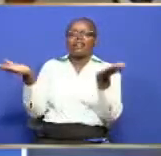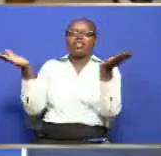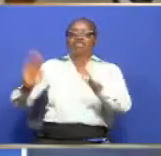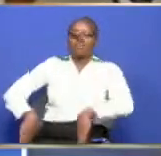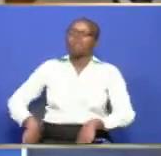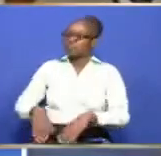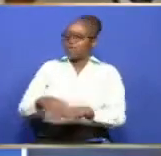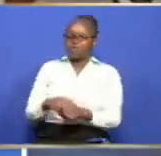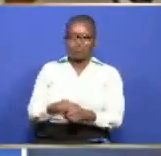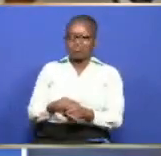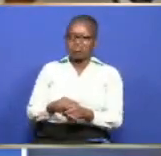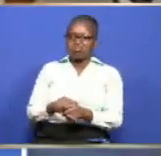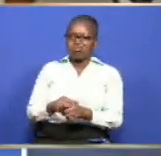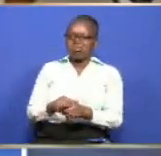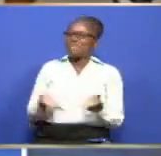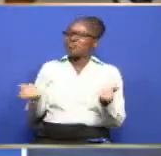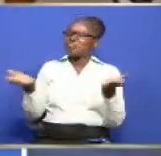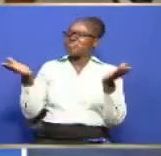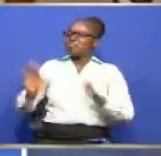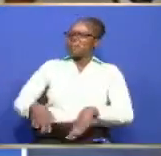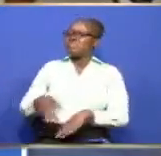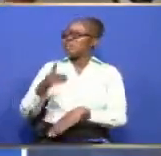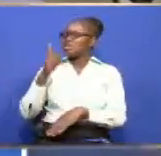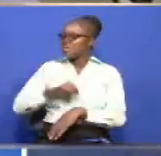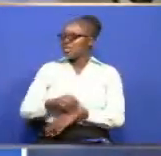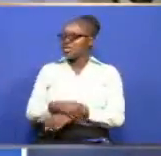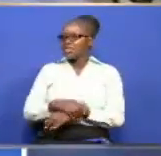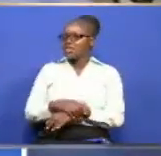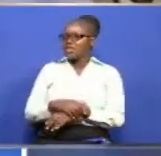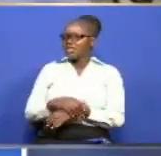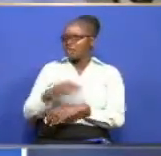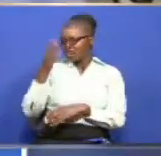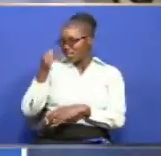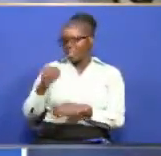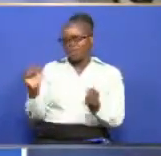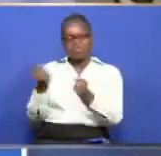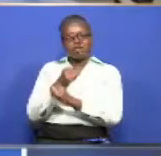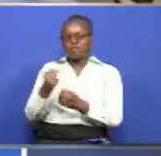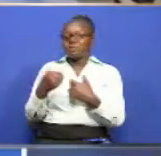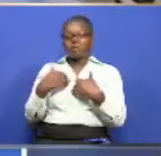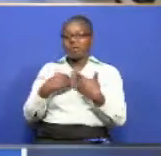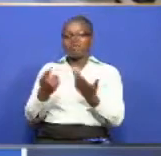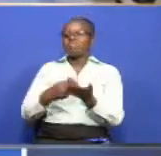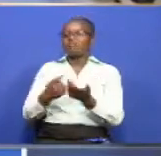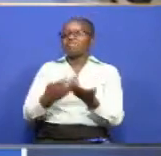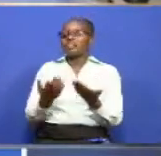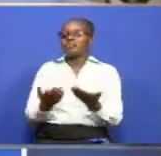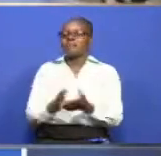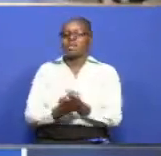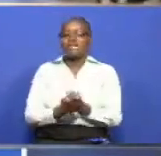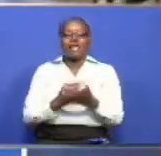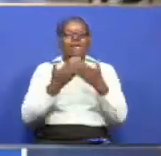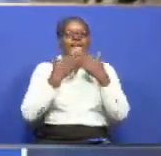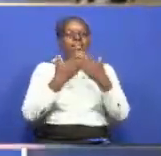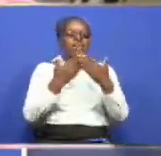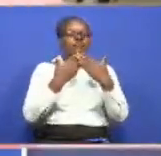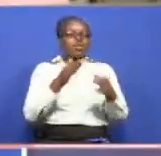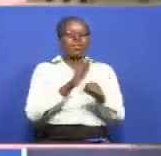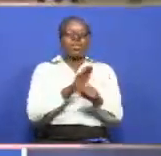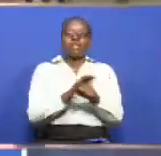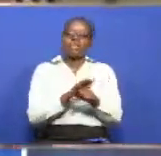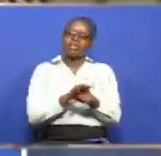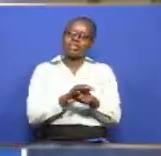and it is defeated because the majority is unable to marshal number to move the motion. Thank you. Thank you very much. I'm sorry.